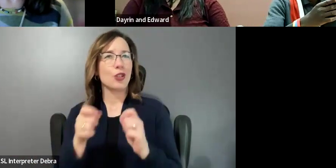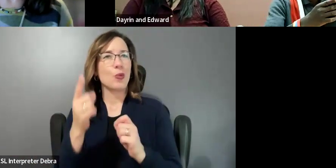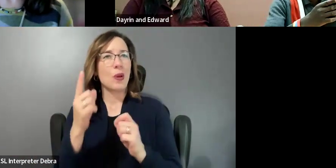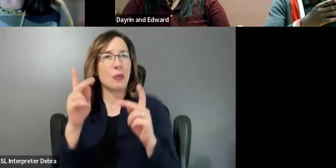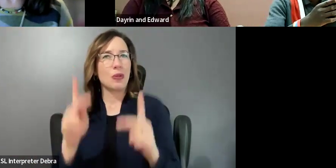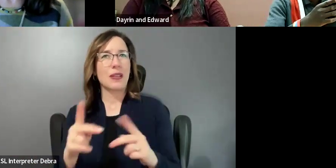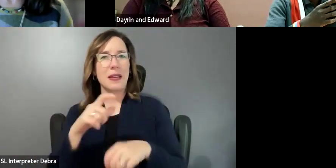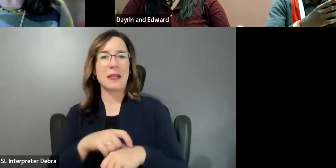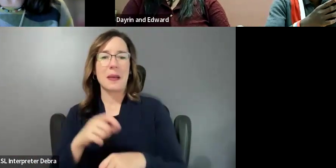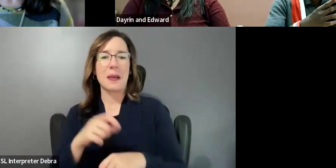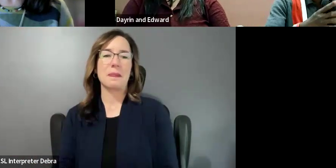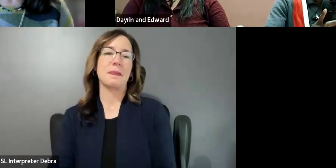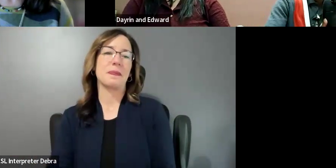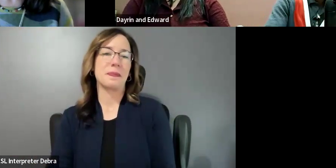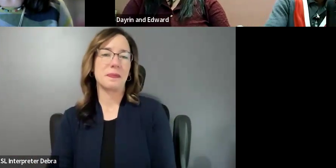what I'm thinking.